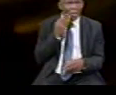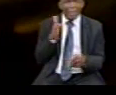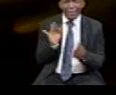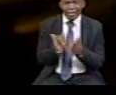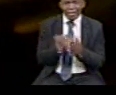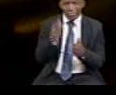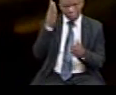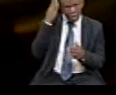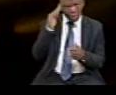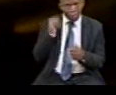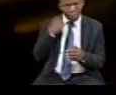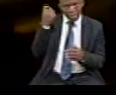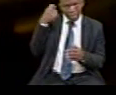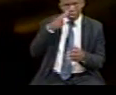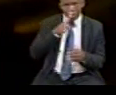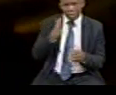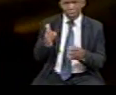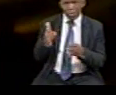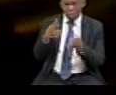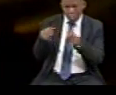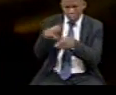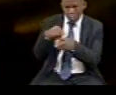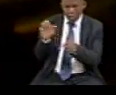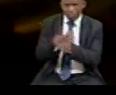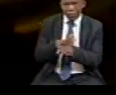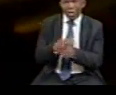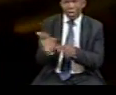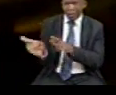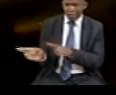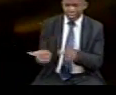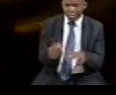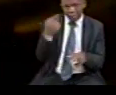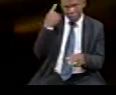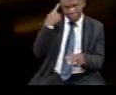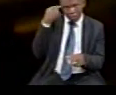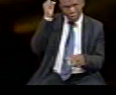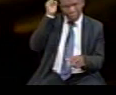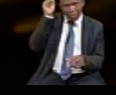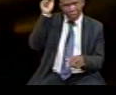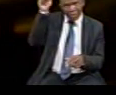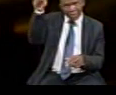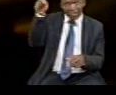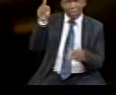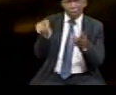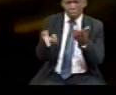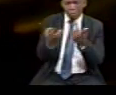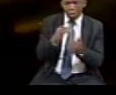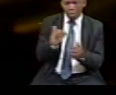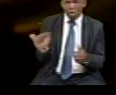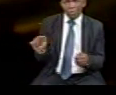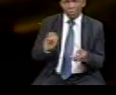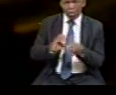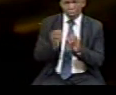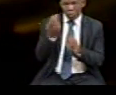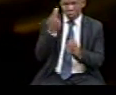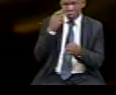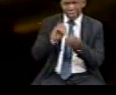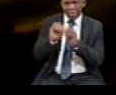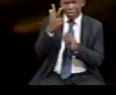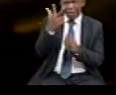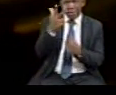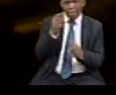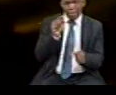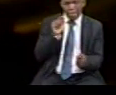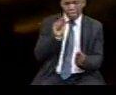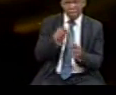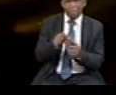not only to be watchful, to be ready for his coming when he comes. 3 points quickly we are going to consider. Number one,